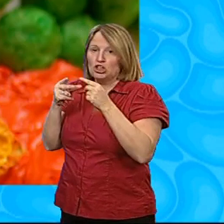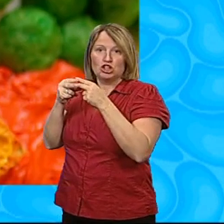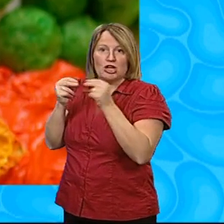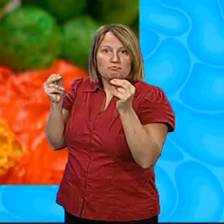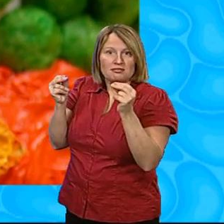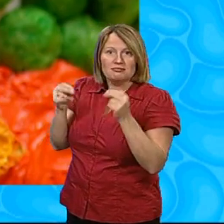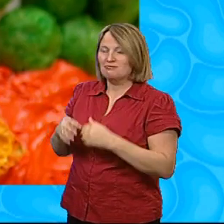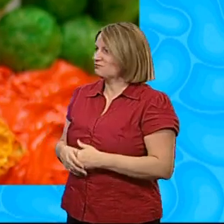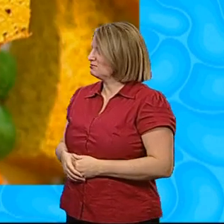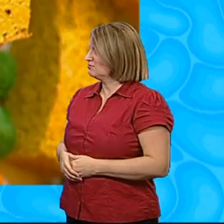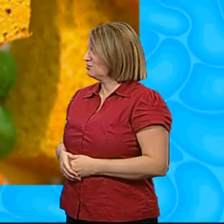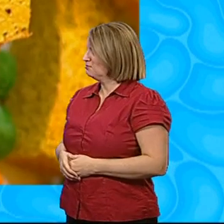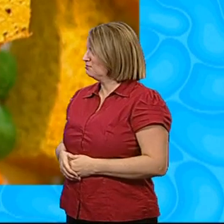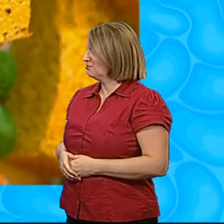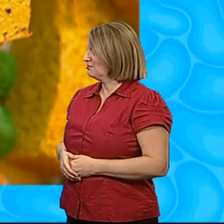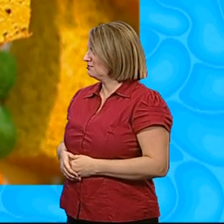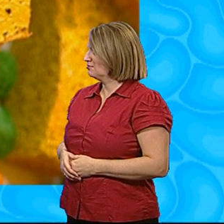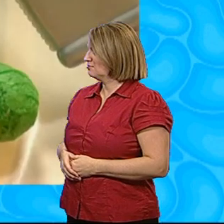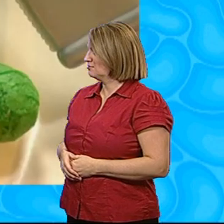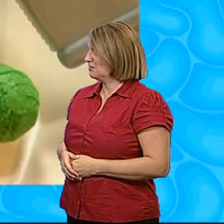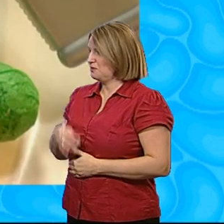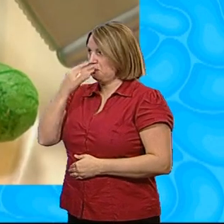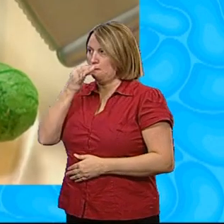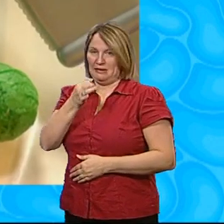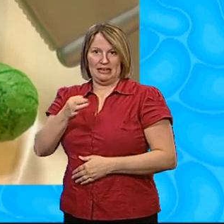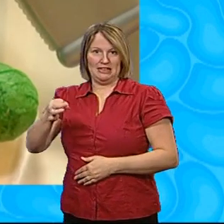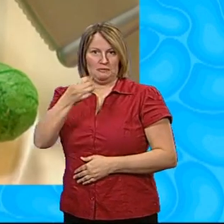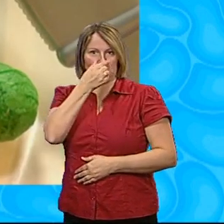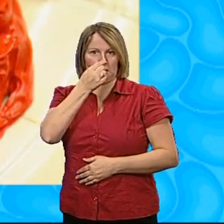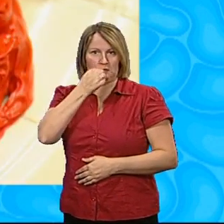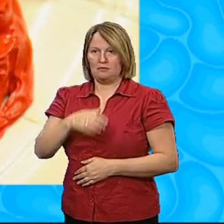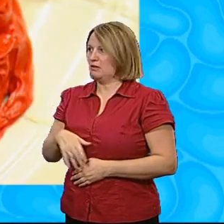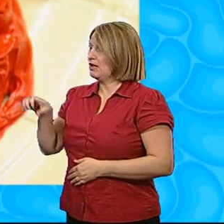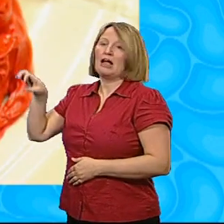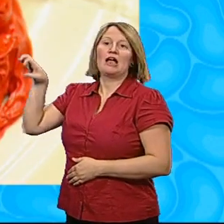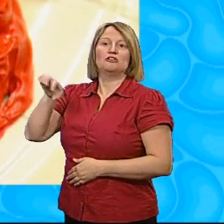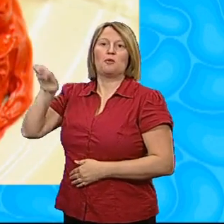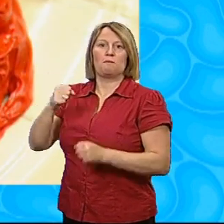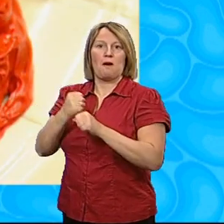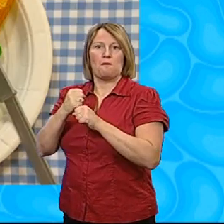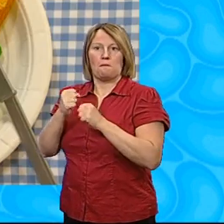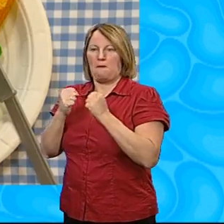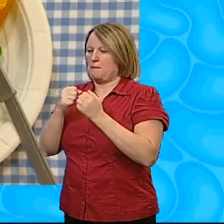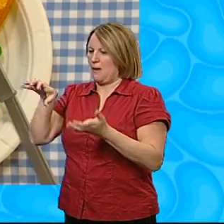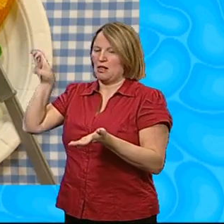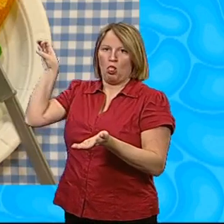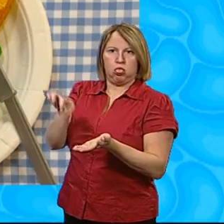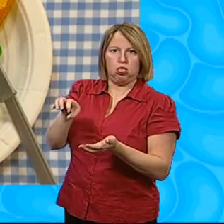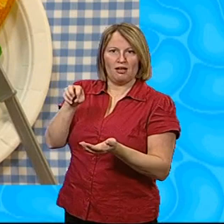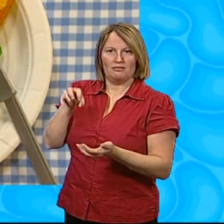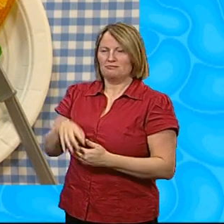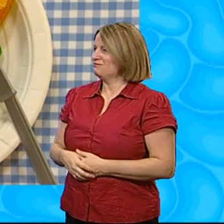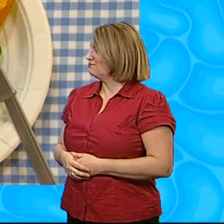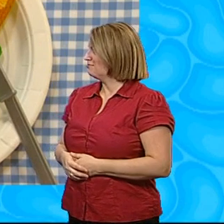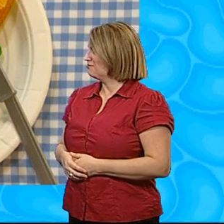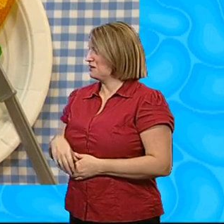fingers, sponge chips, tissue paper peas, and ketchup made from a blob of red paint? So